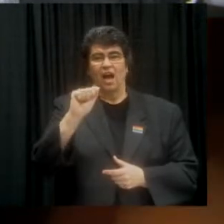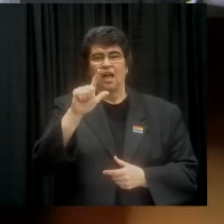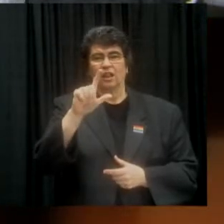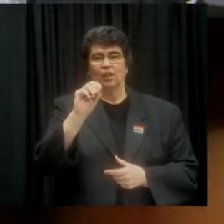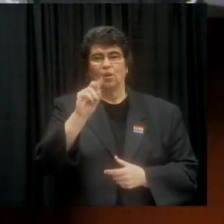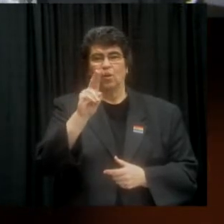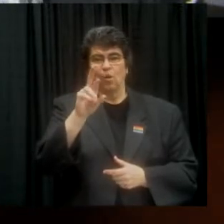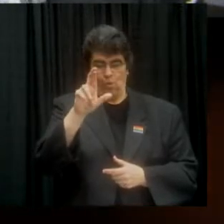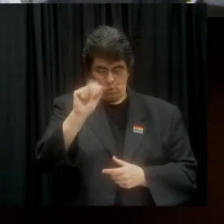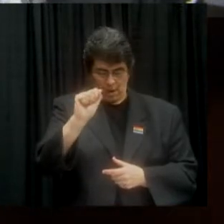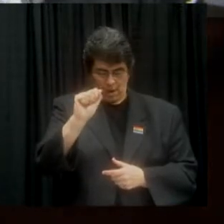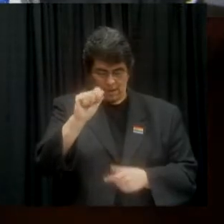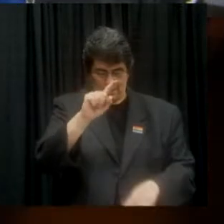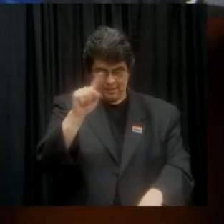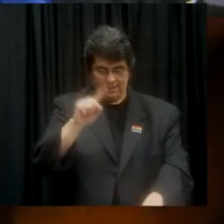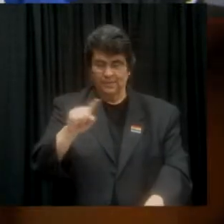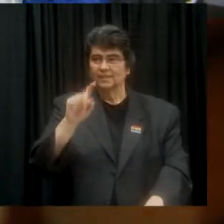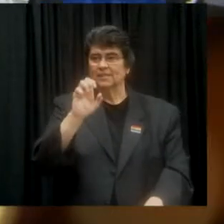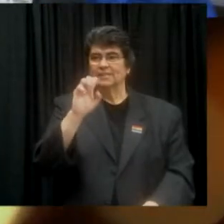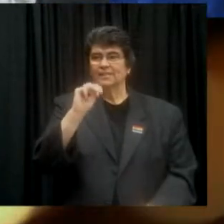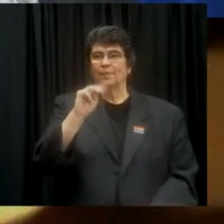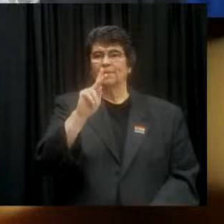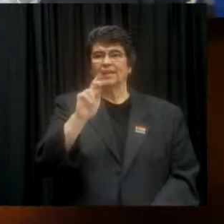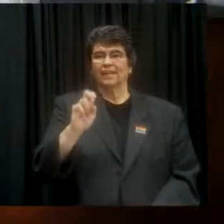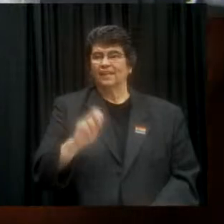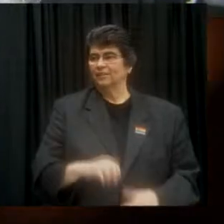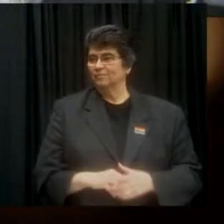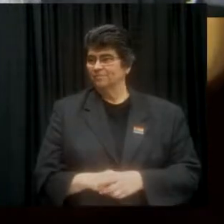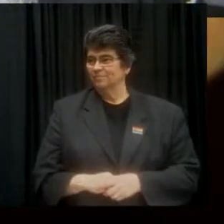Alora Zimke.